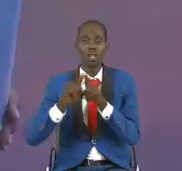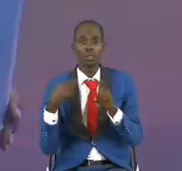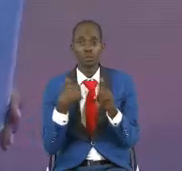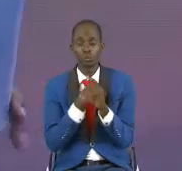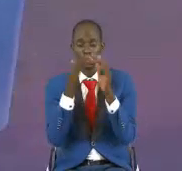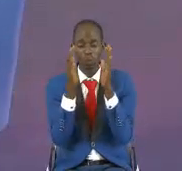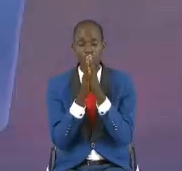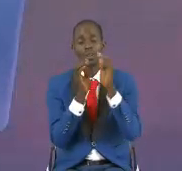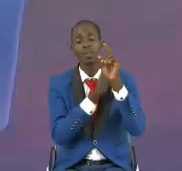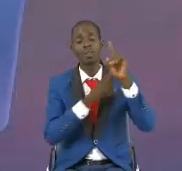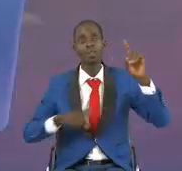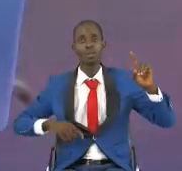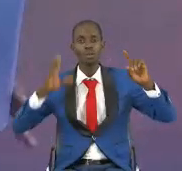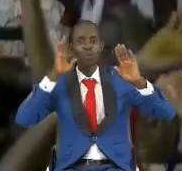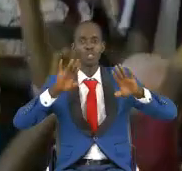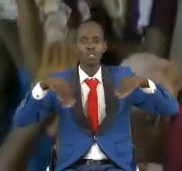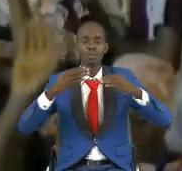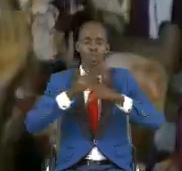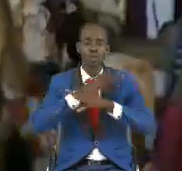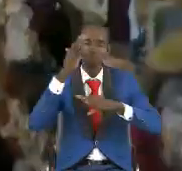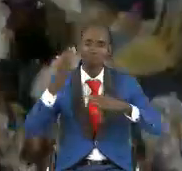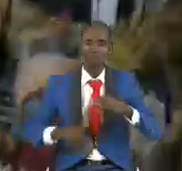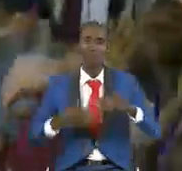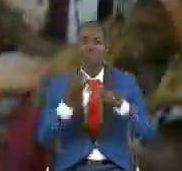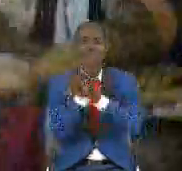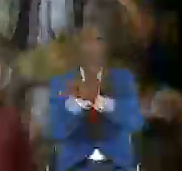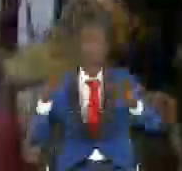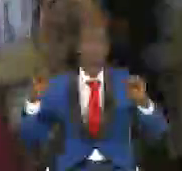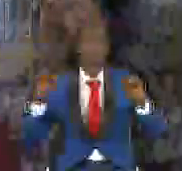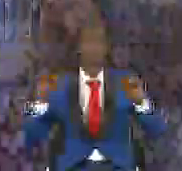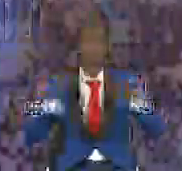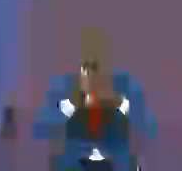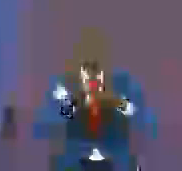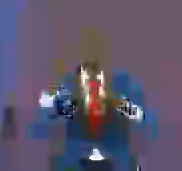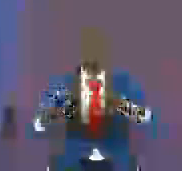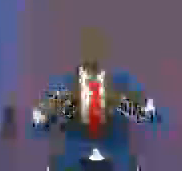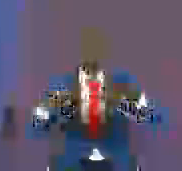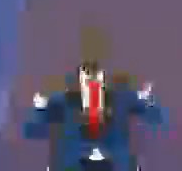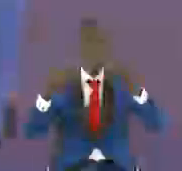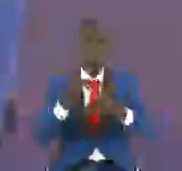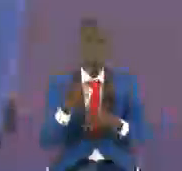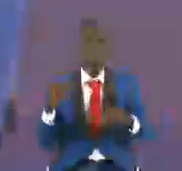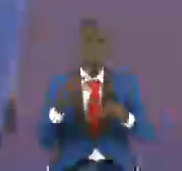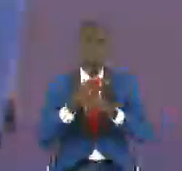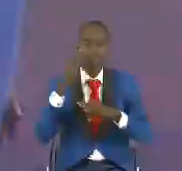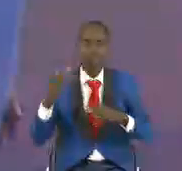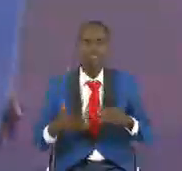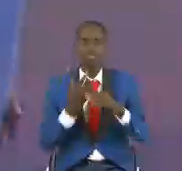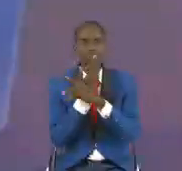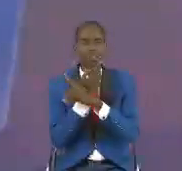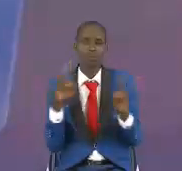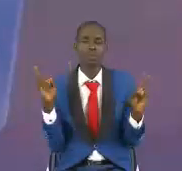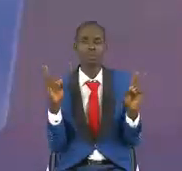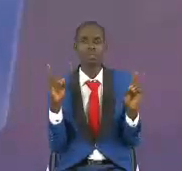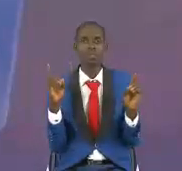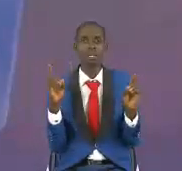you complete redemption. Amen. Complete healing. Amen. Complete deliverance. Amen. And